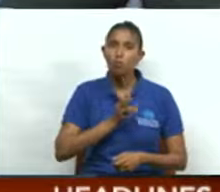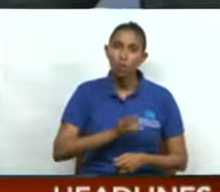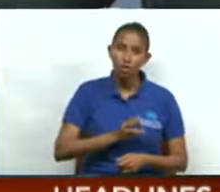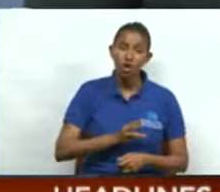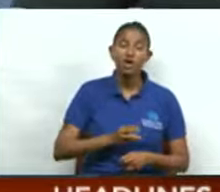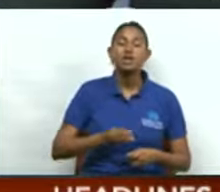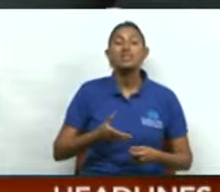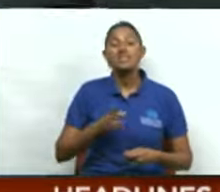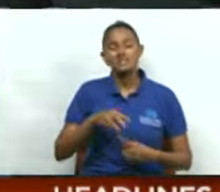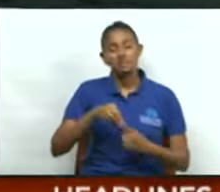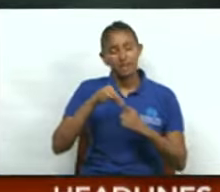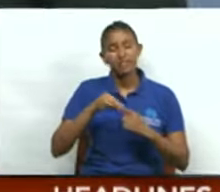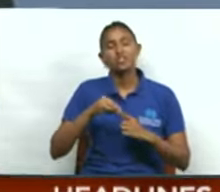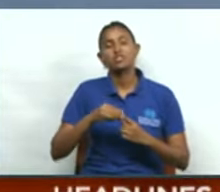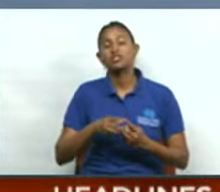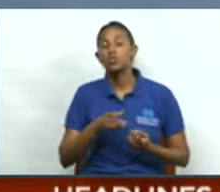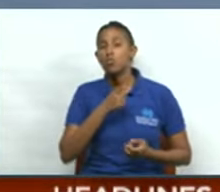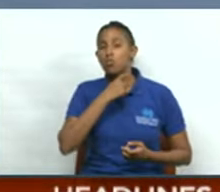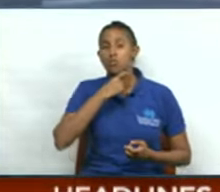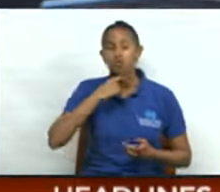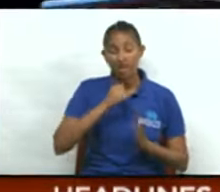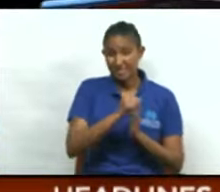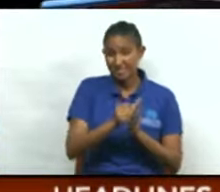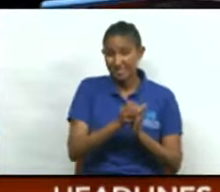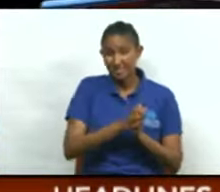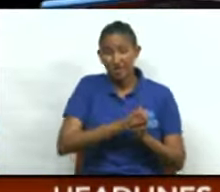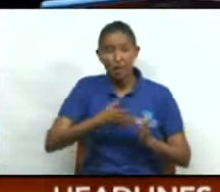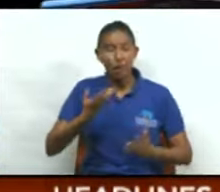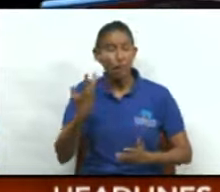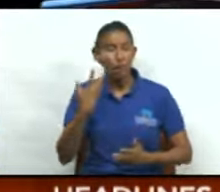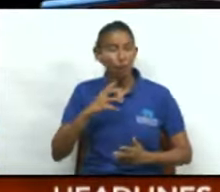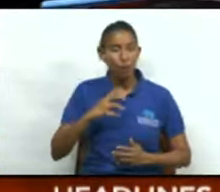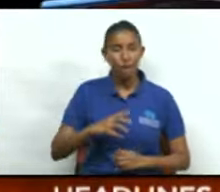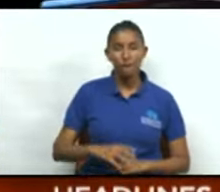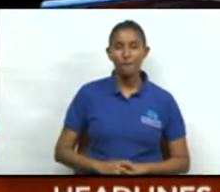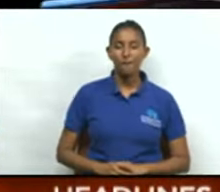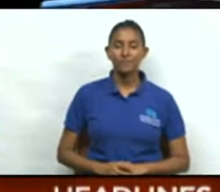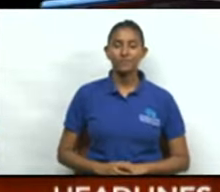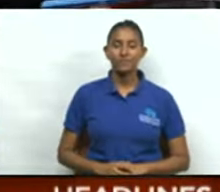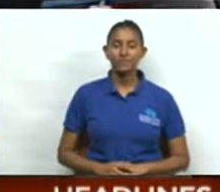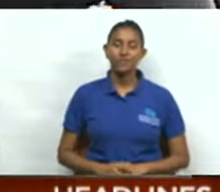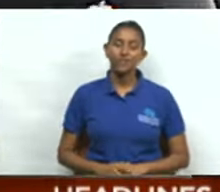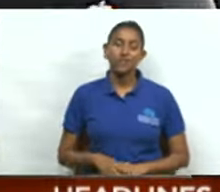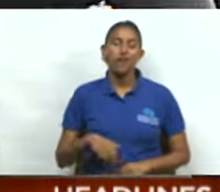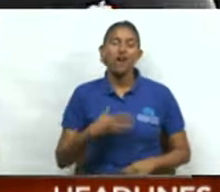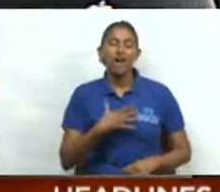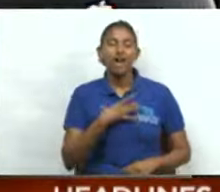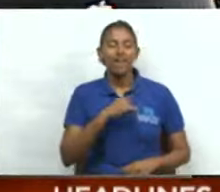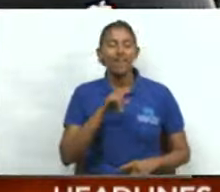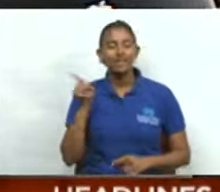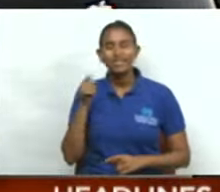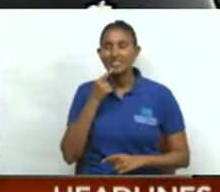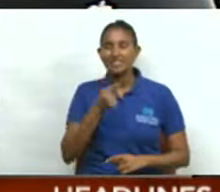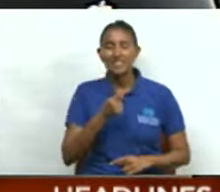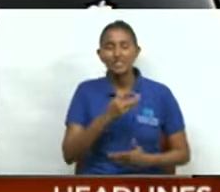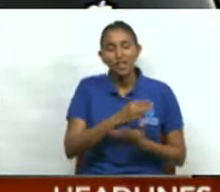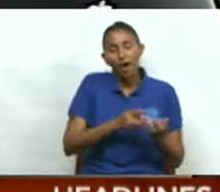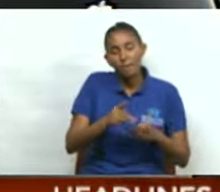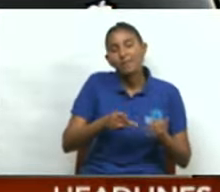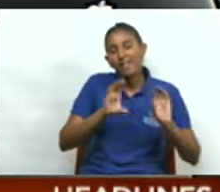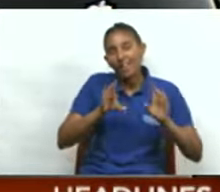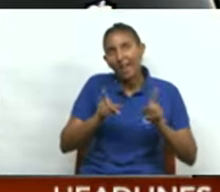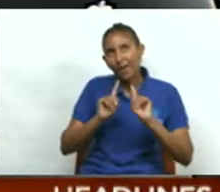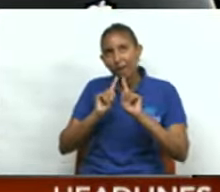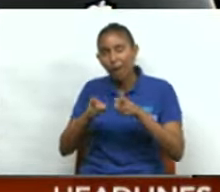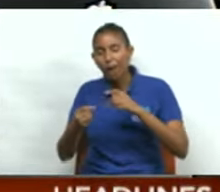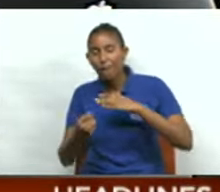the dry season. Now, that's all for me, guys. Back to you. I like how she said those who have the luxury of heading to the beach during the week. We don't have that luxury. We'll stay